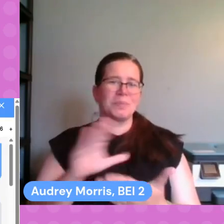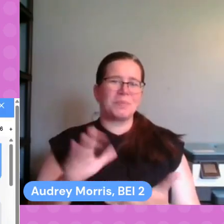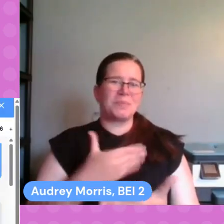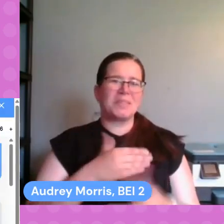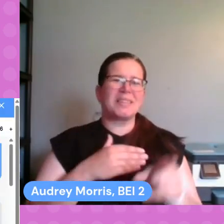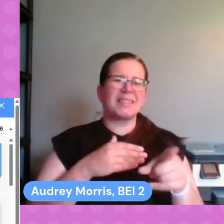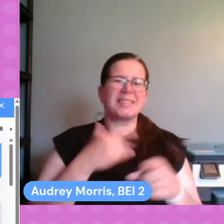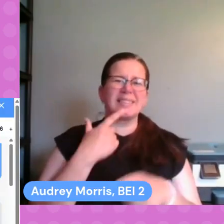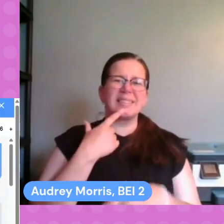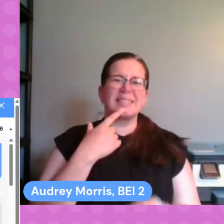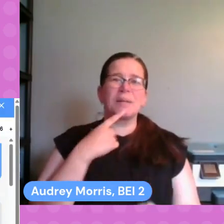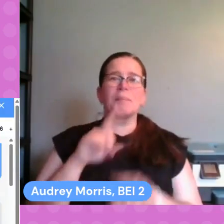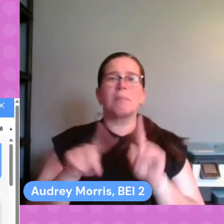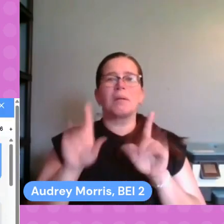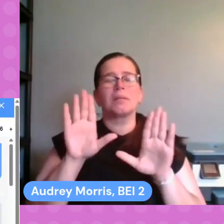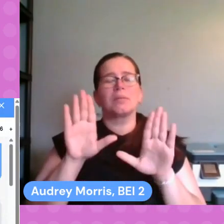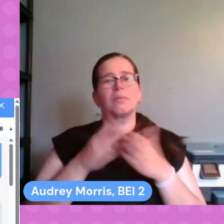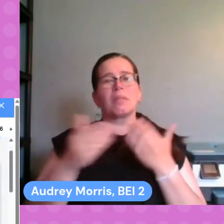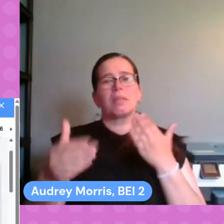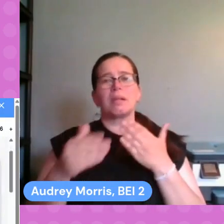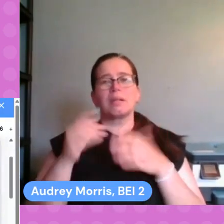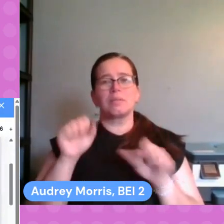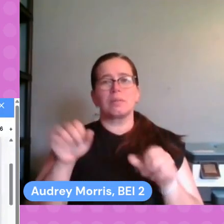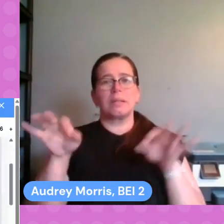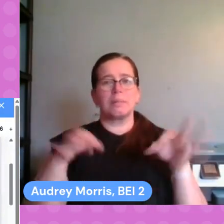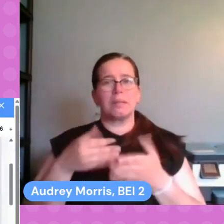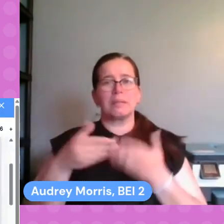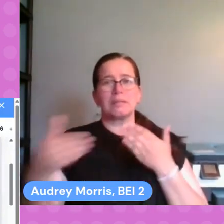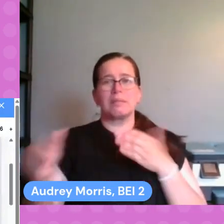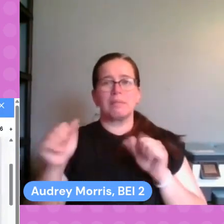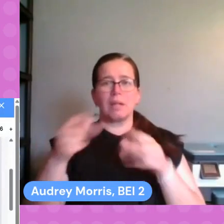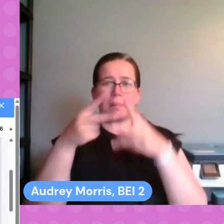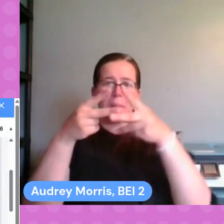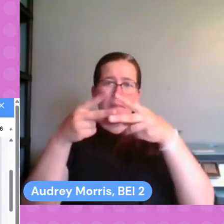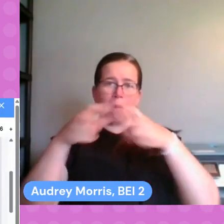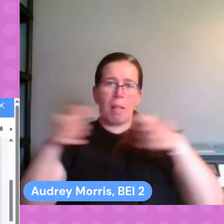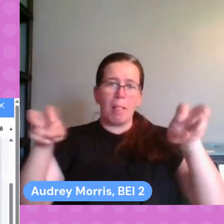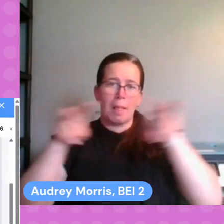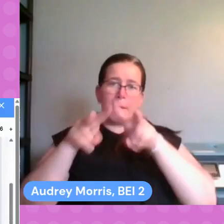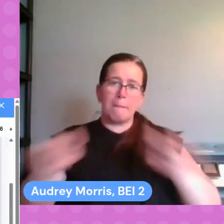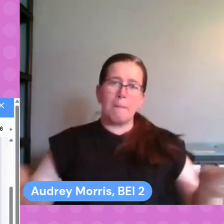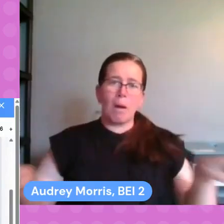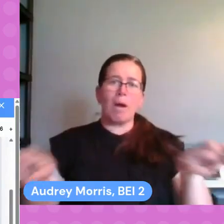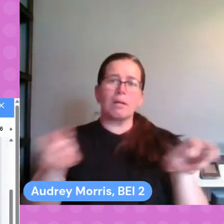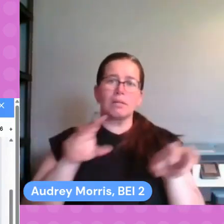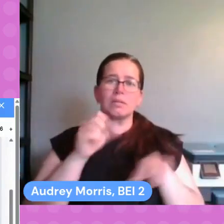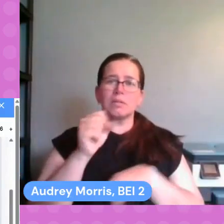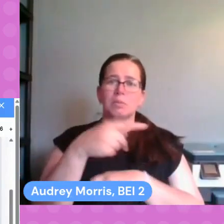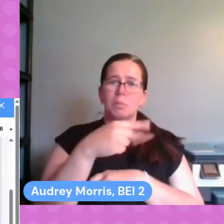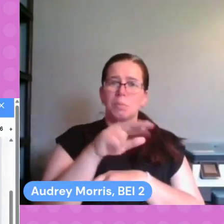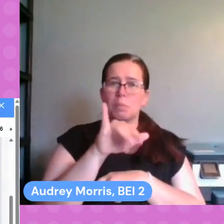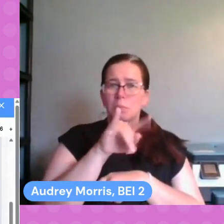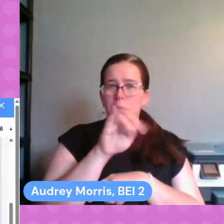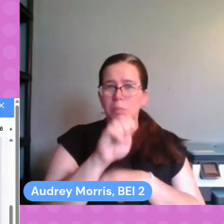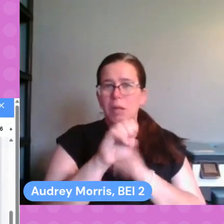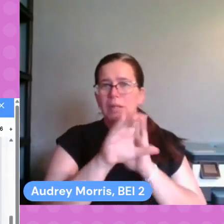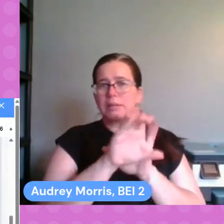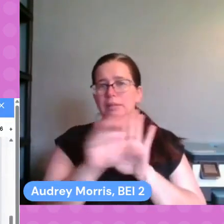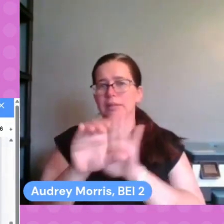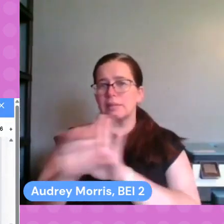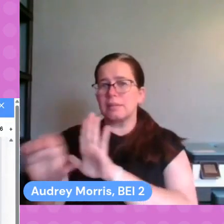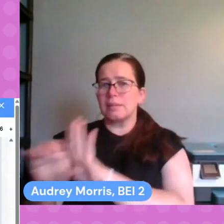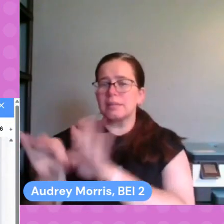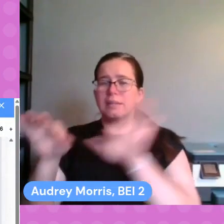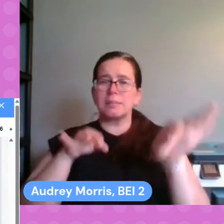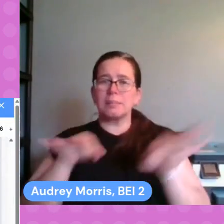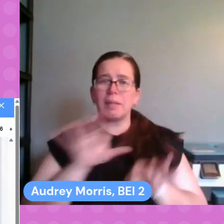works. And so it can explain this stuff. It can pull it apart into sprites, explain their concepts, and then you can